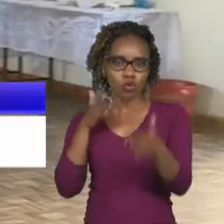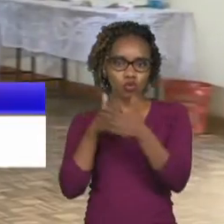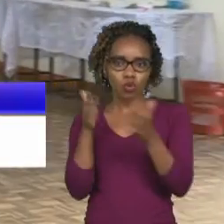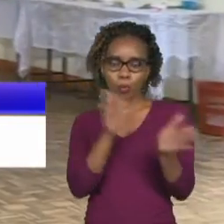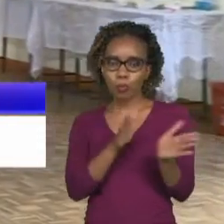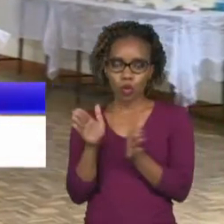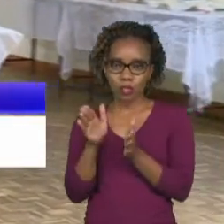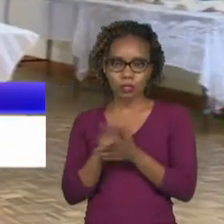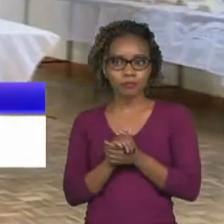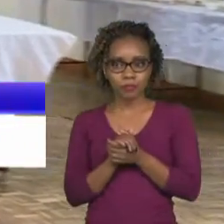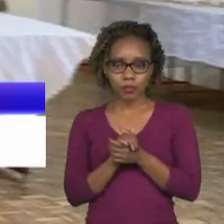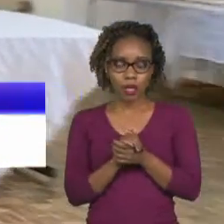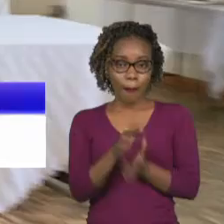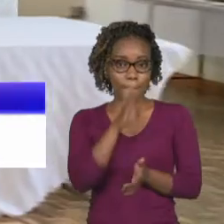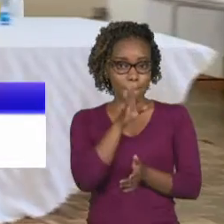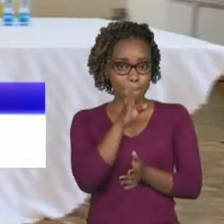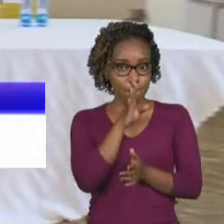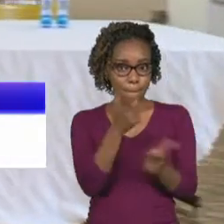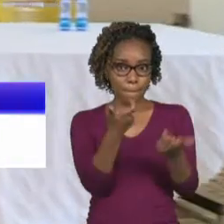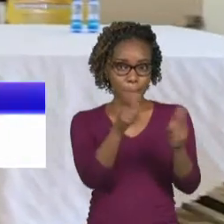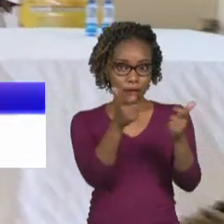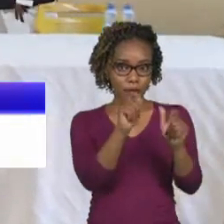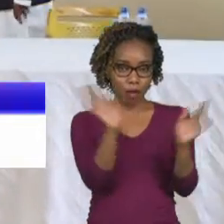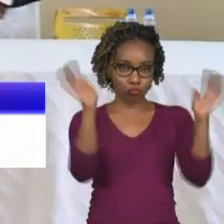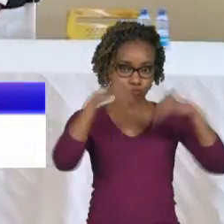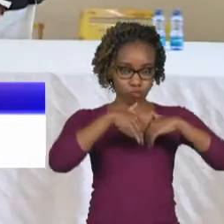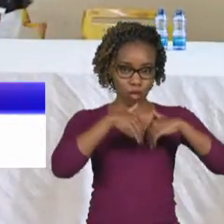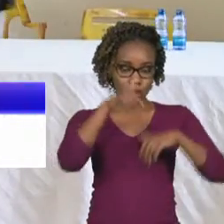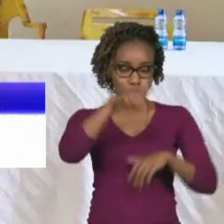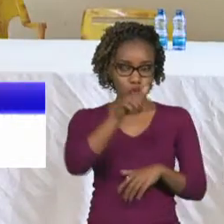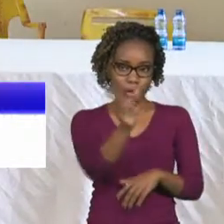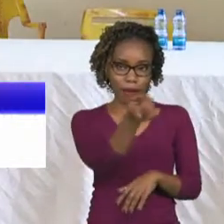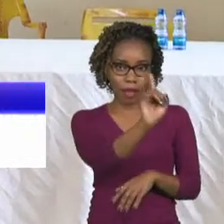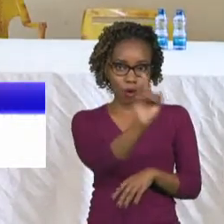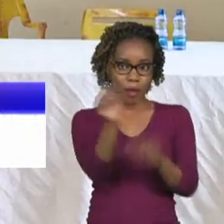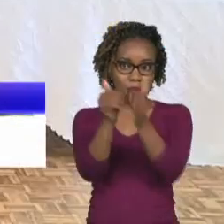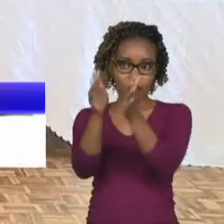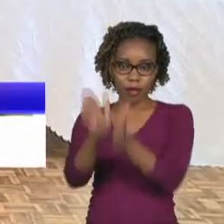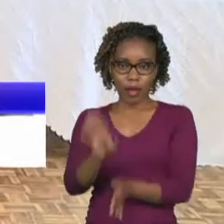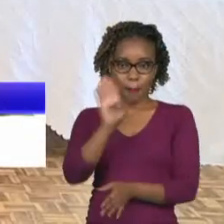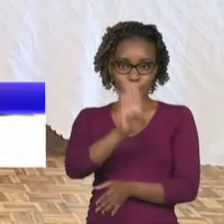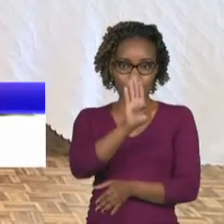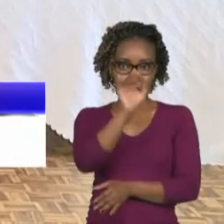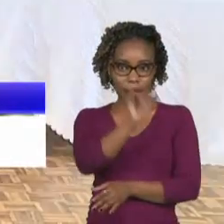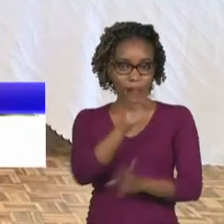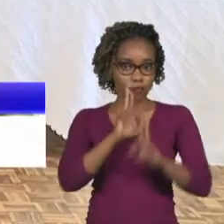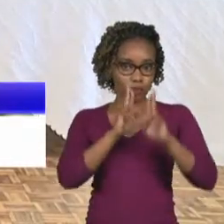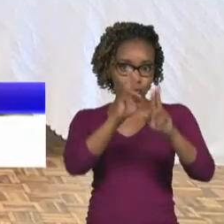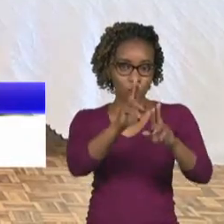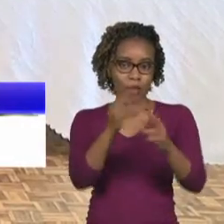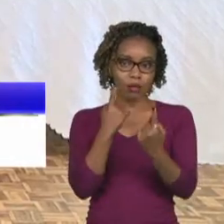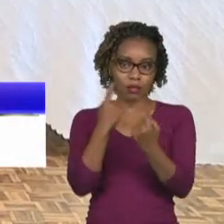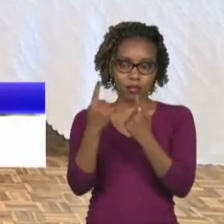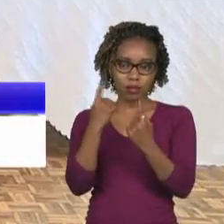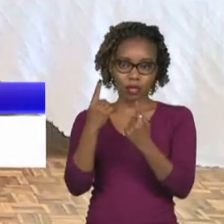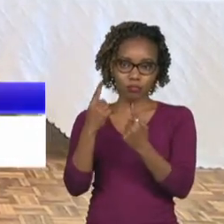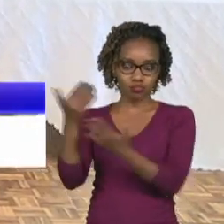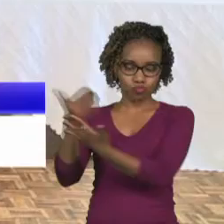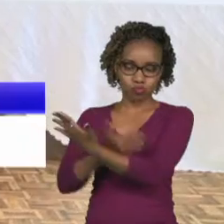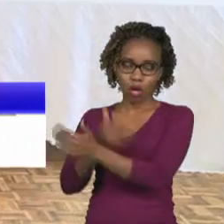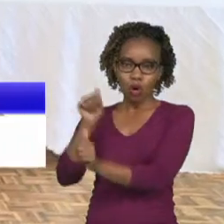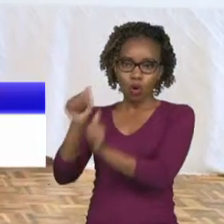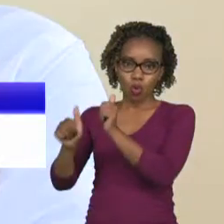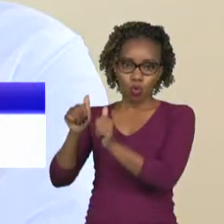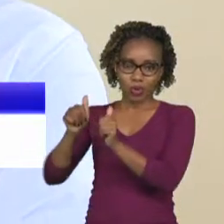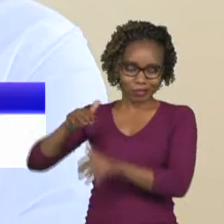process. Addressing a press conference today in Nairobi, the leaders tore into the BBI report, terming it as a document that will claw